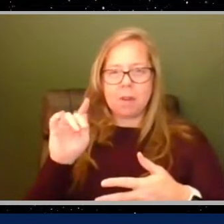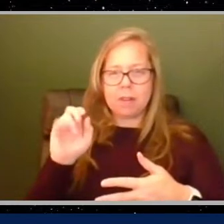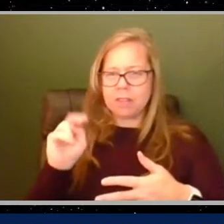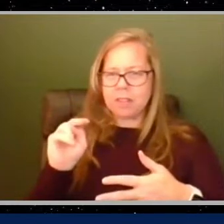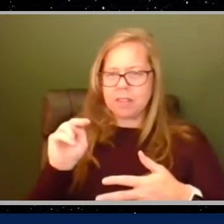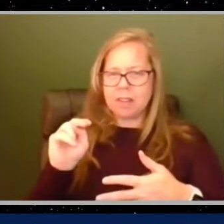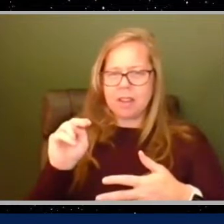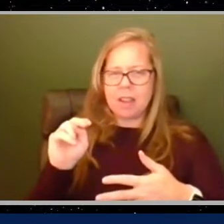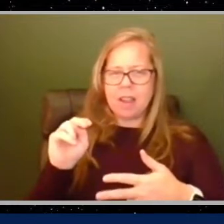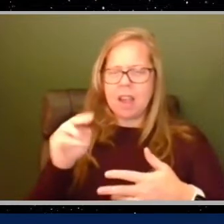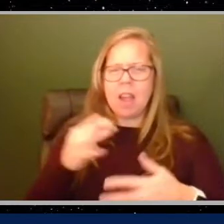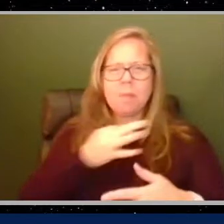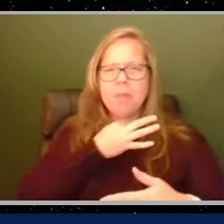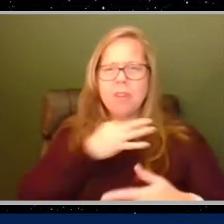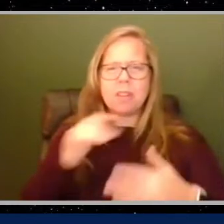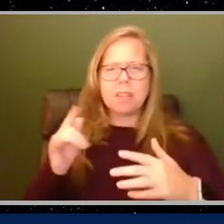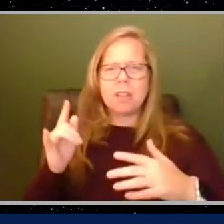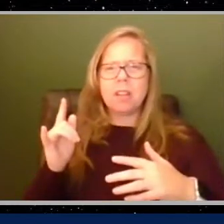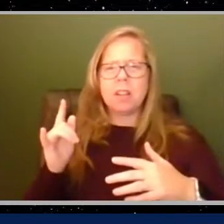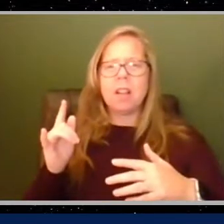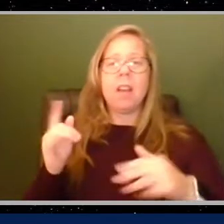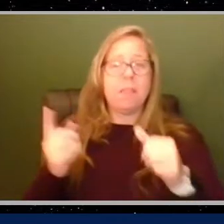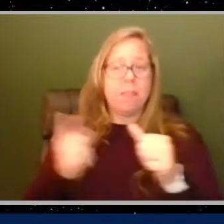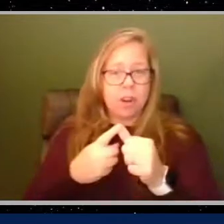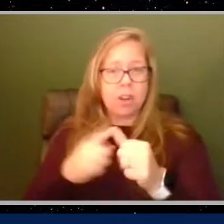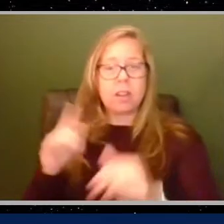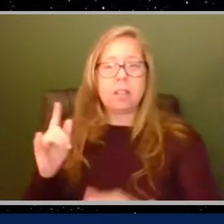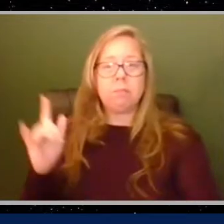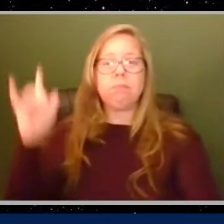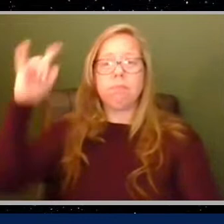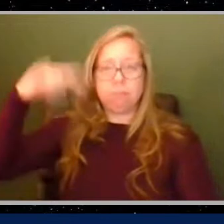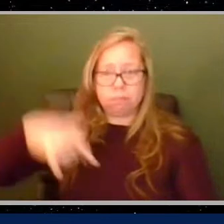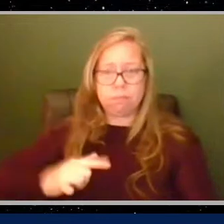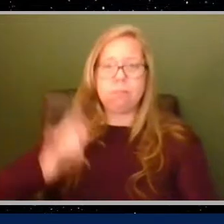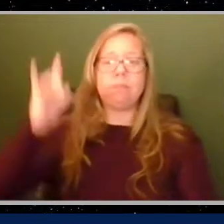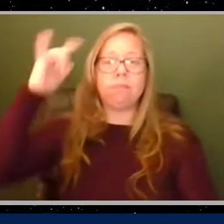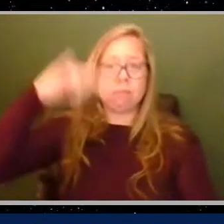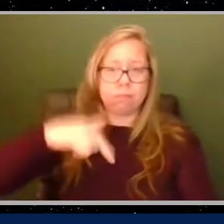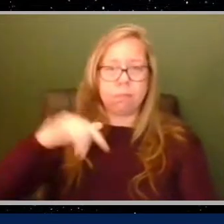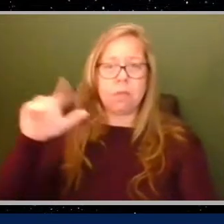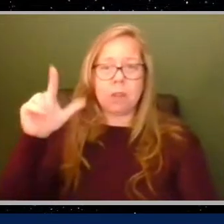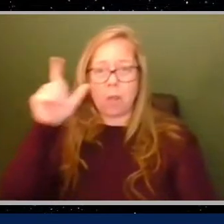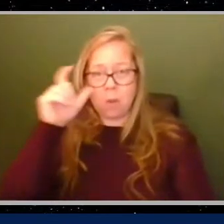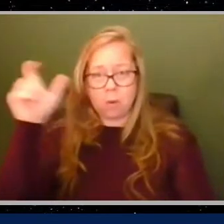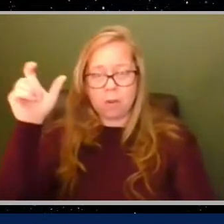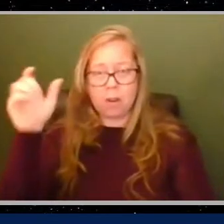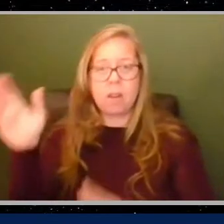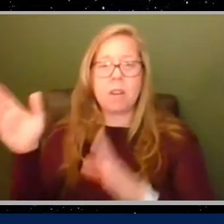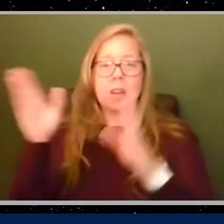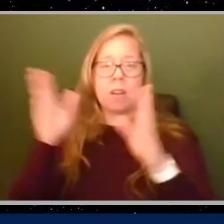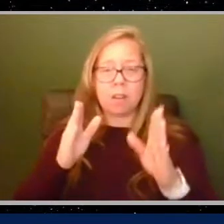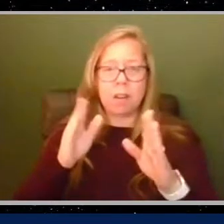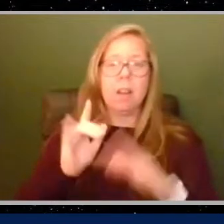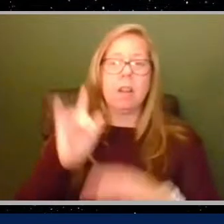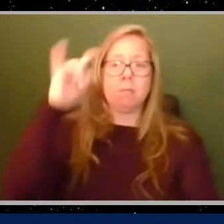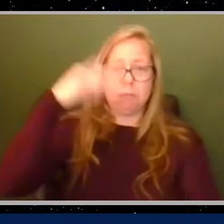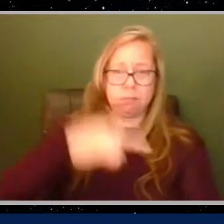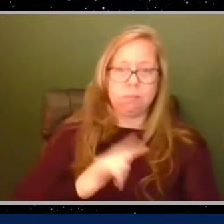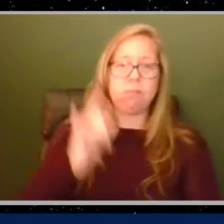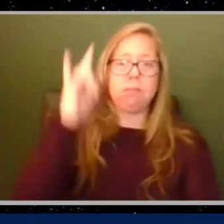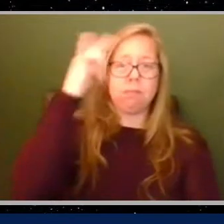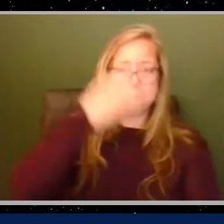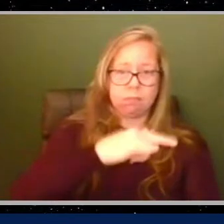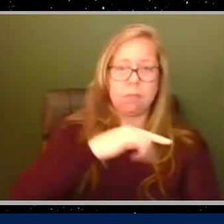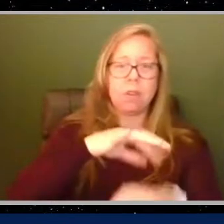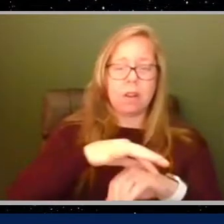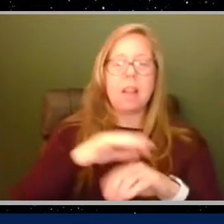a certain number of parabolas that were lunar and then Martian and then micro-G, or were they separate flights? Nope, they were